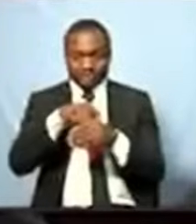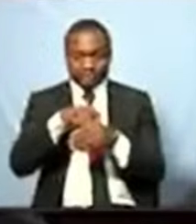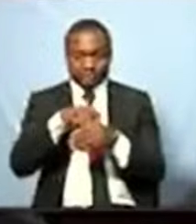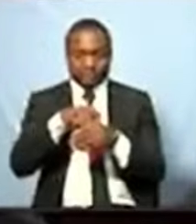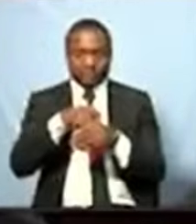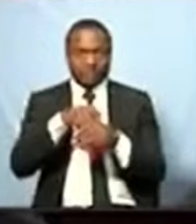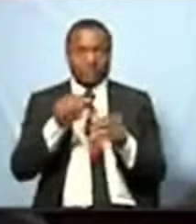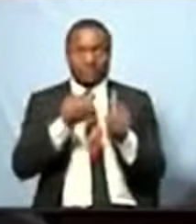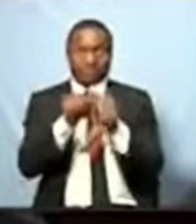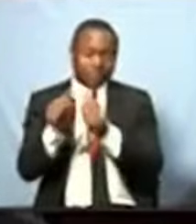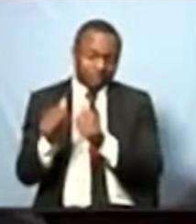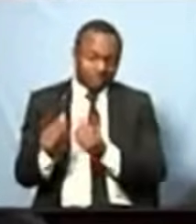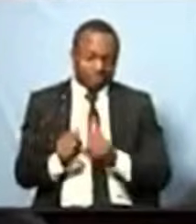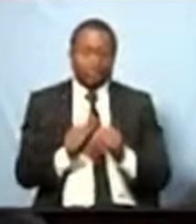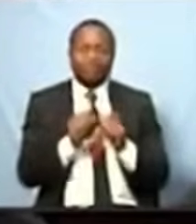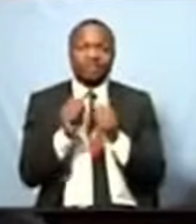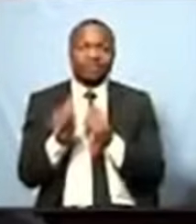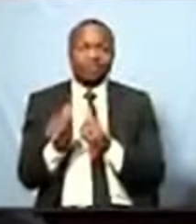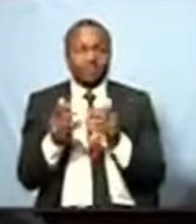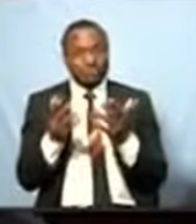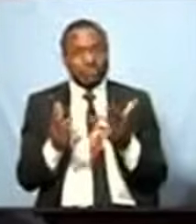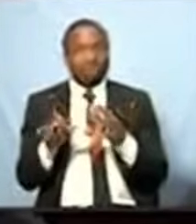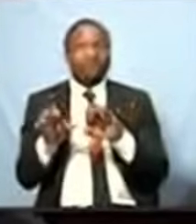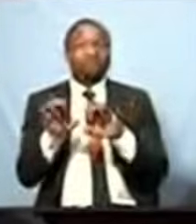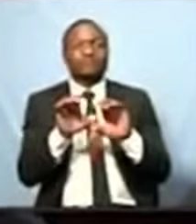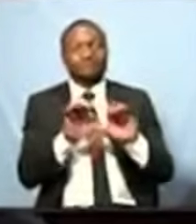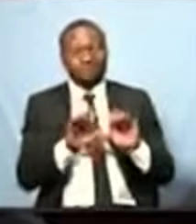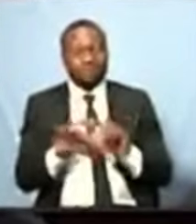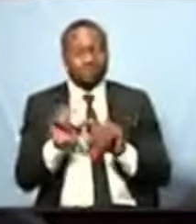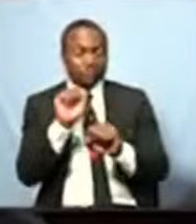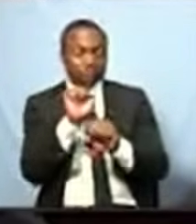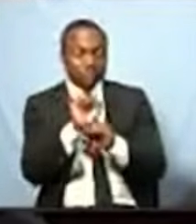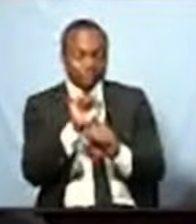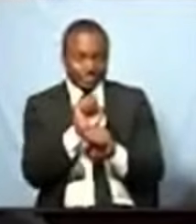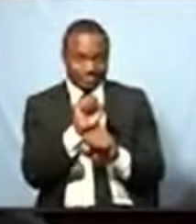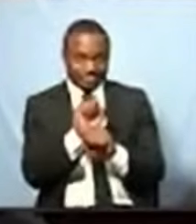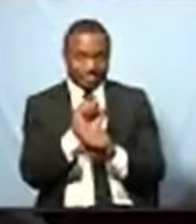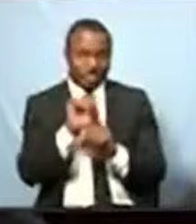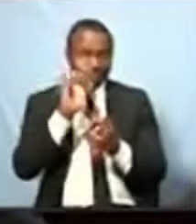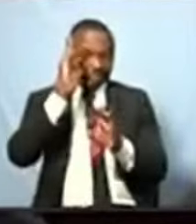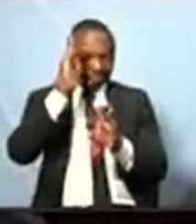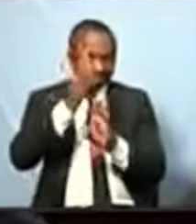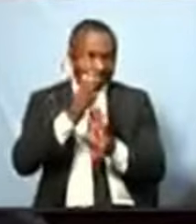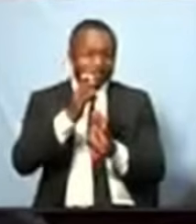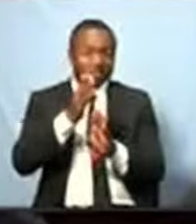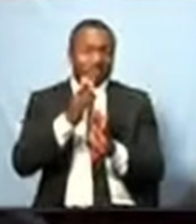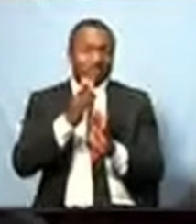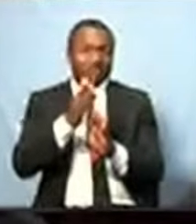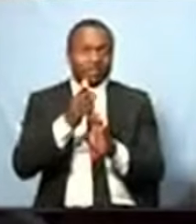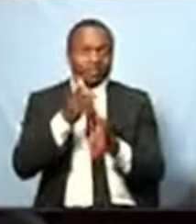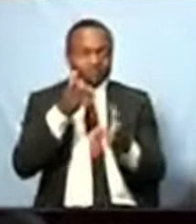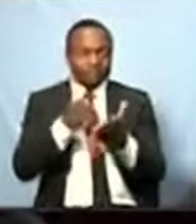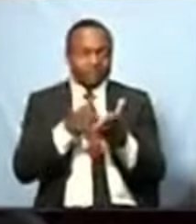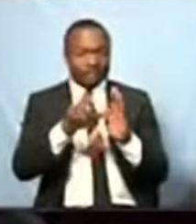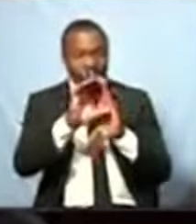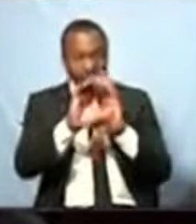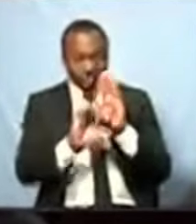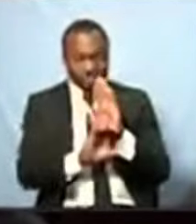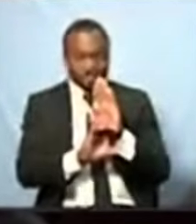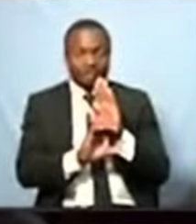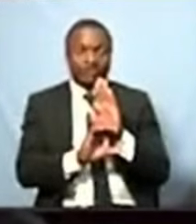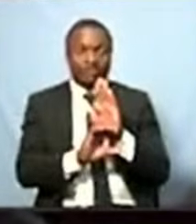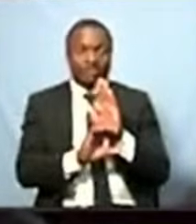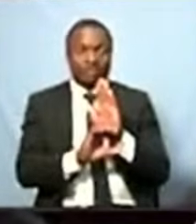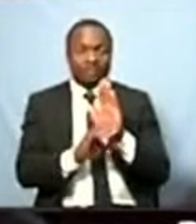in an activity or perform a function or specified in this Constitution